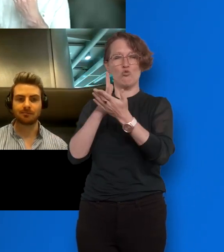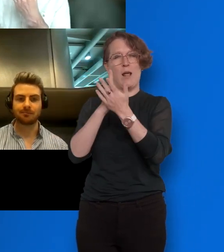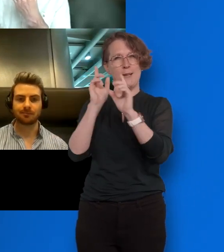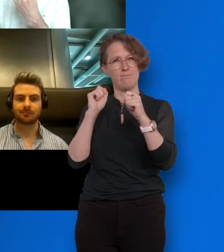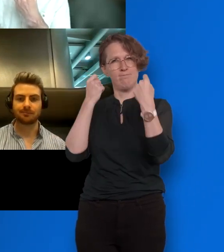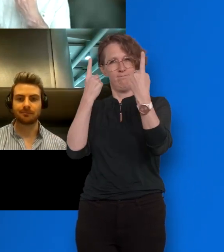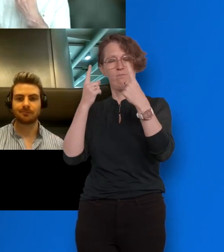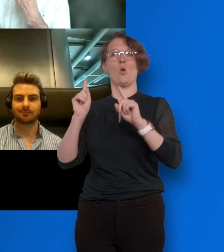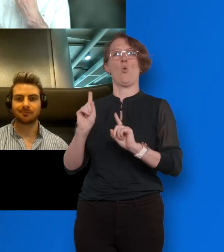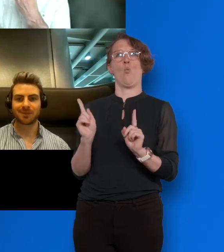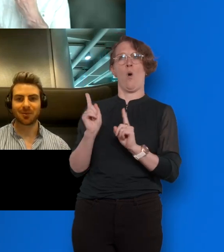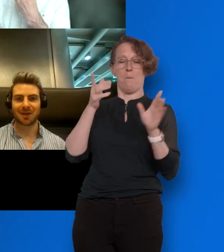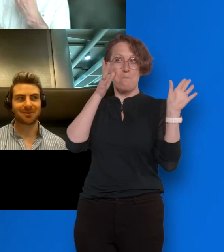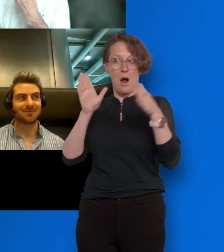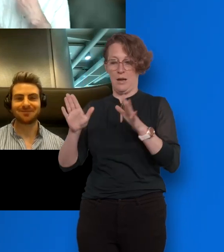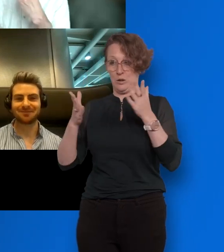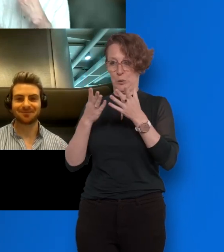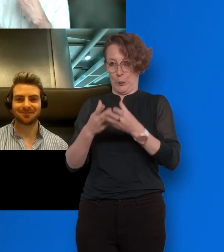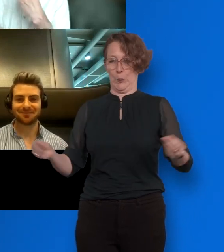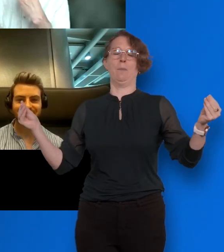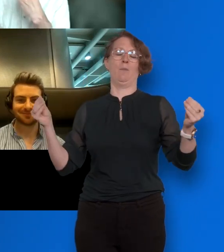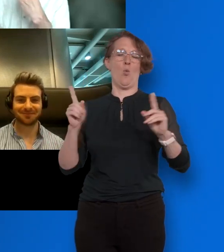like. I hope that helps.